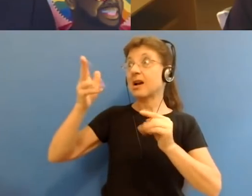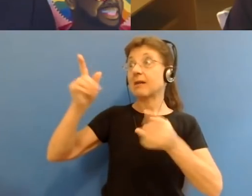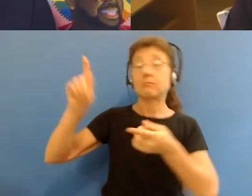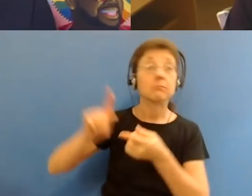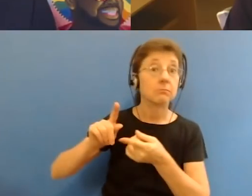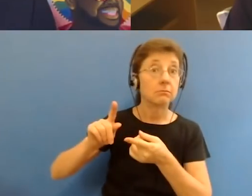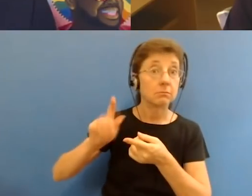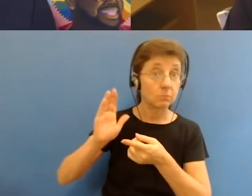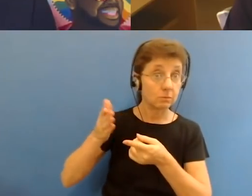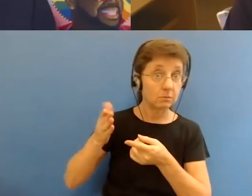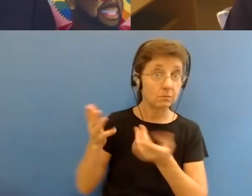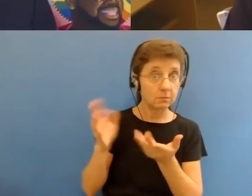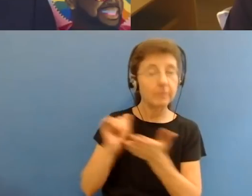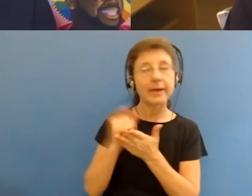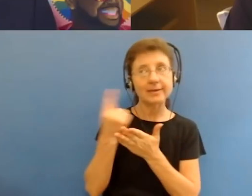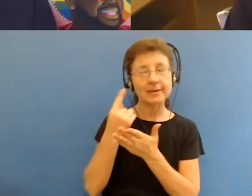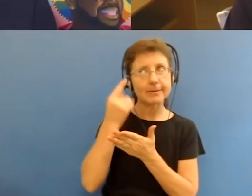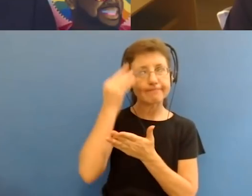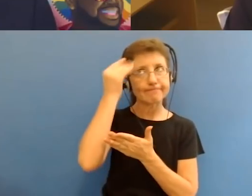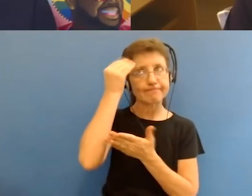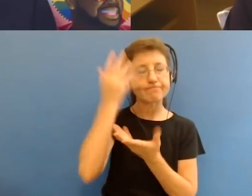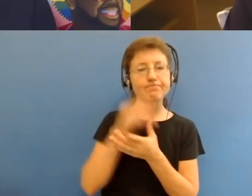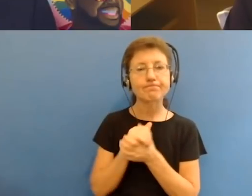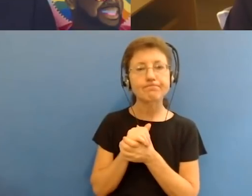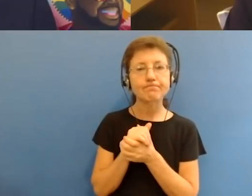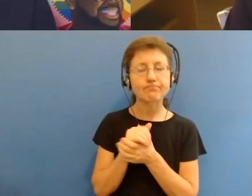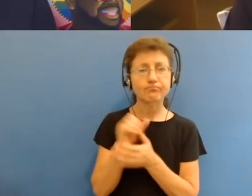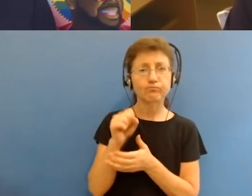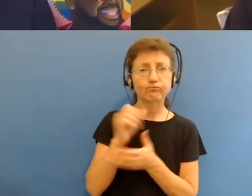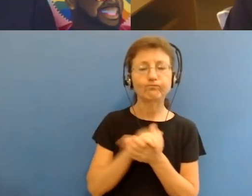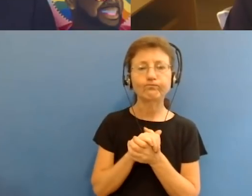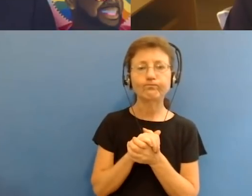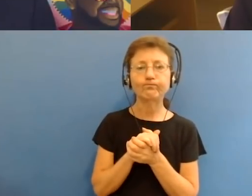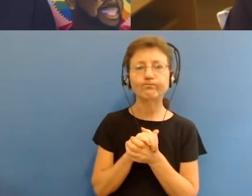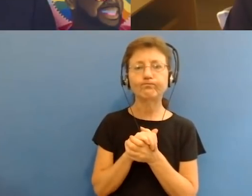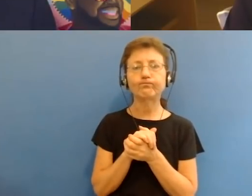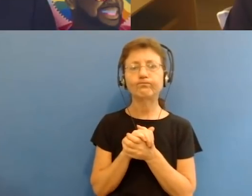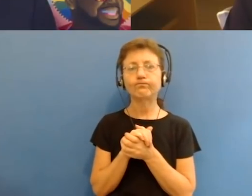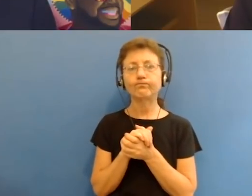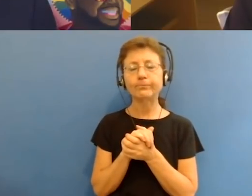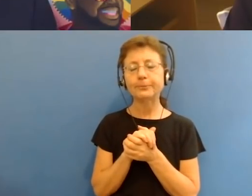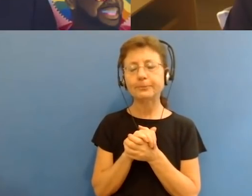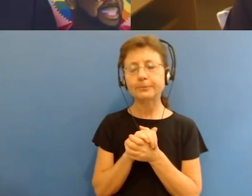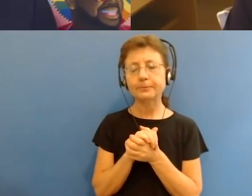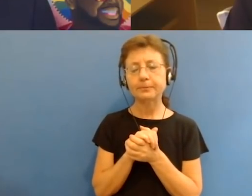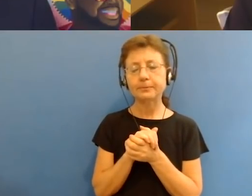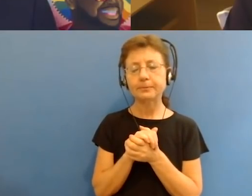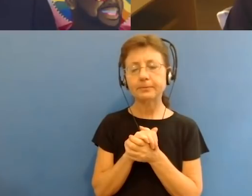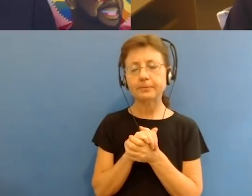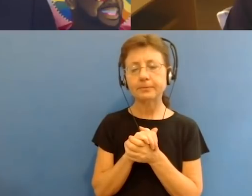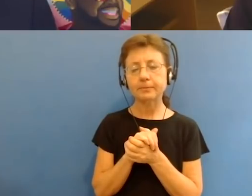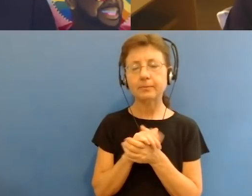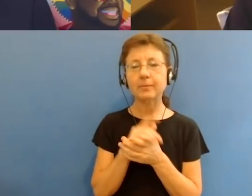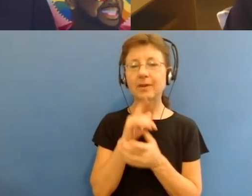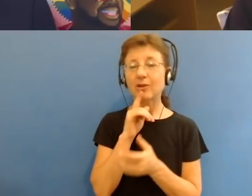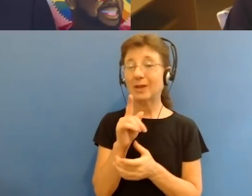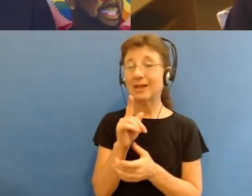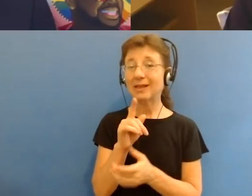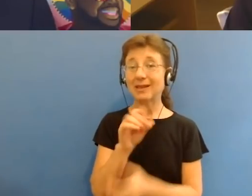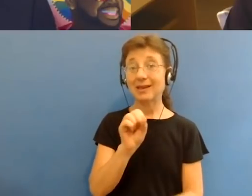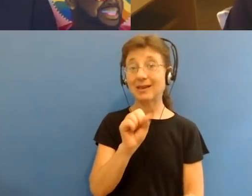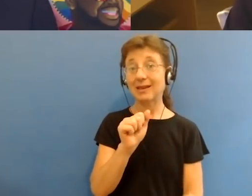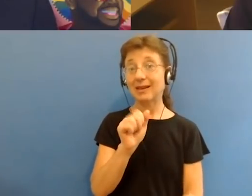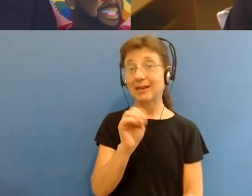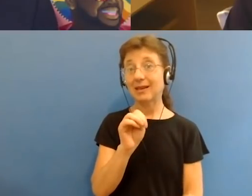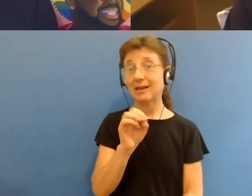there for us to consider, you know, absolutely. I just don't, samsara,